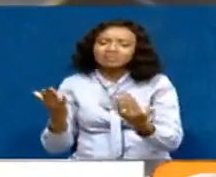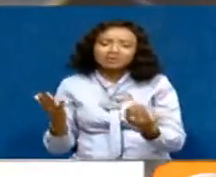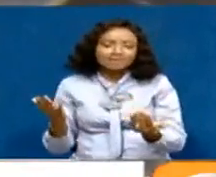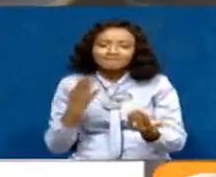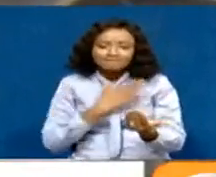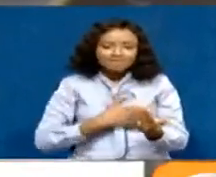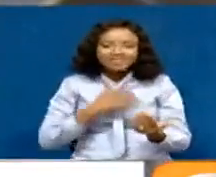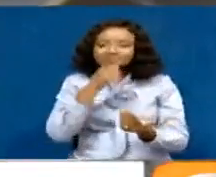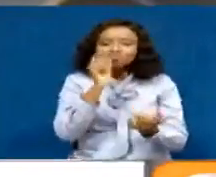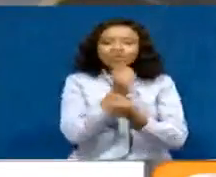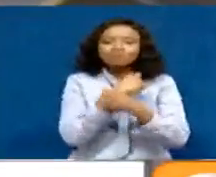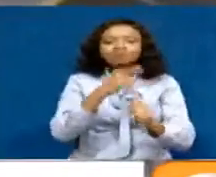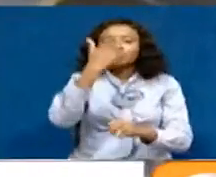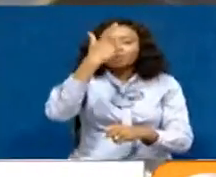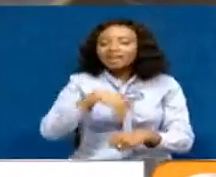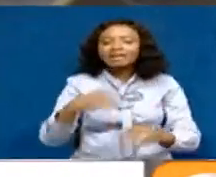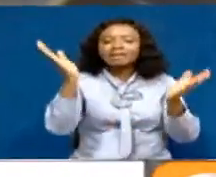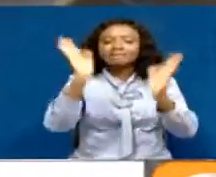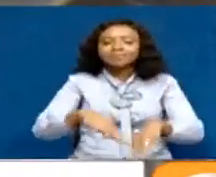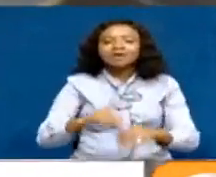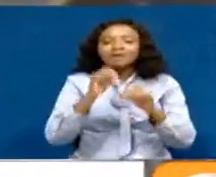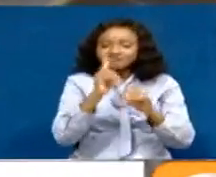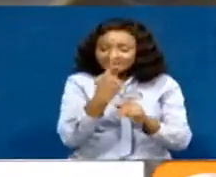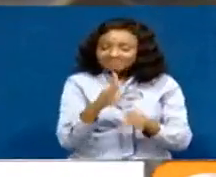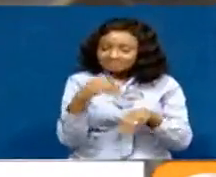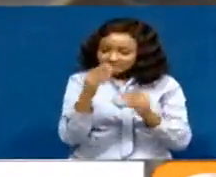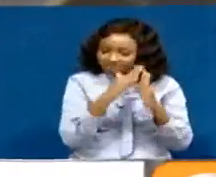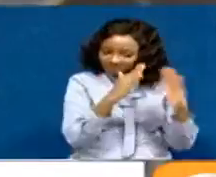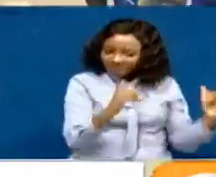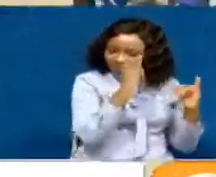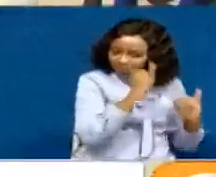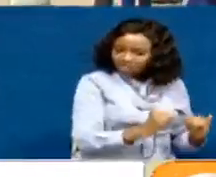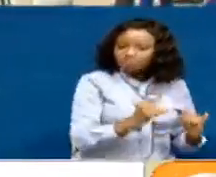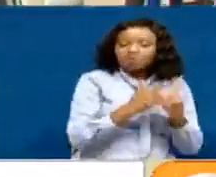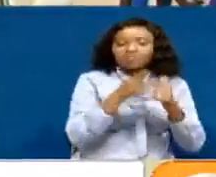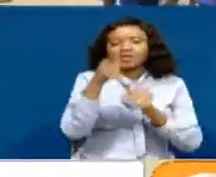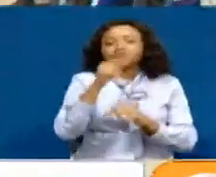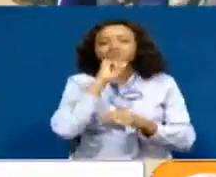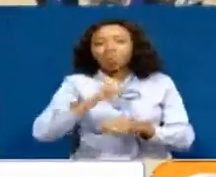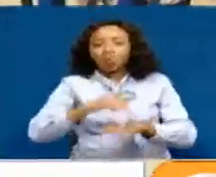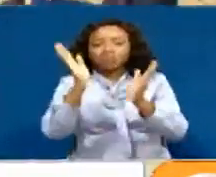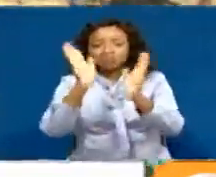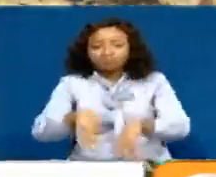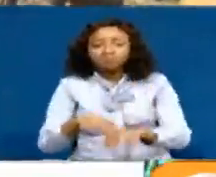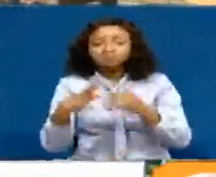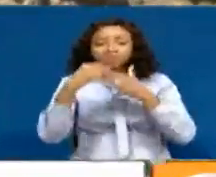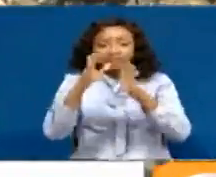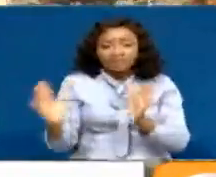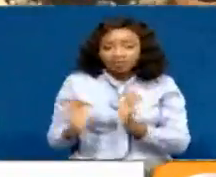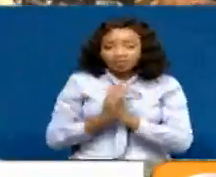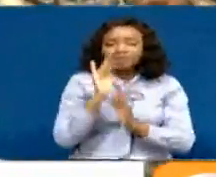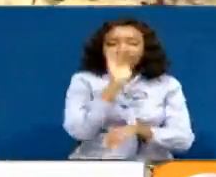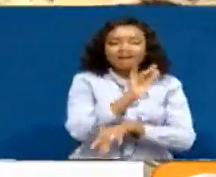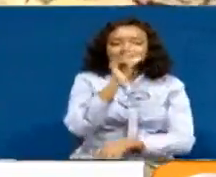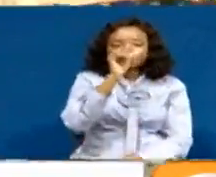wanaishi, huwezi kubomolea mtu mahali anaishi kabla ya kumpatia nyumba nyingine. Leaders who accompanied Kalonzo during the visit requested